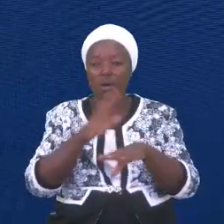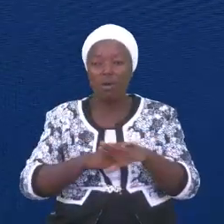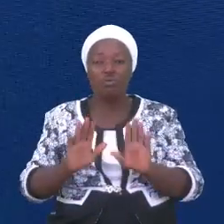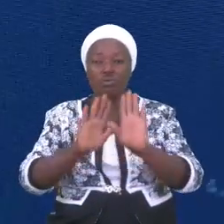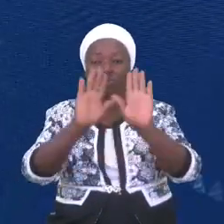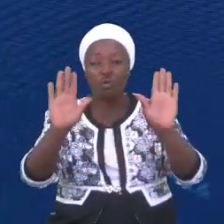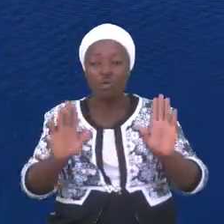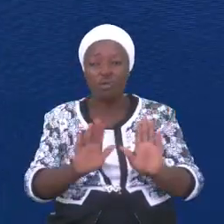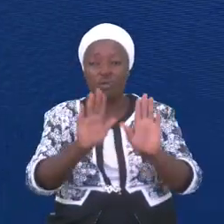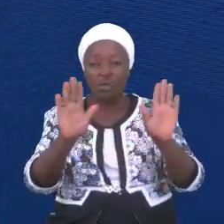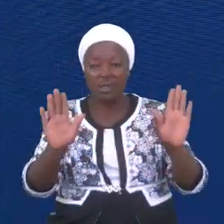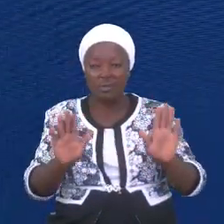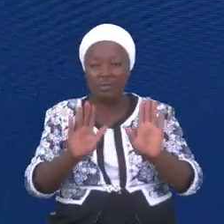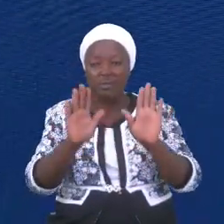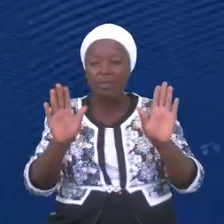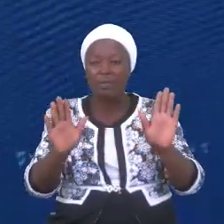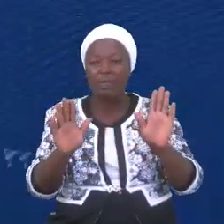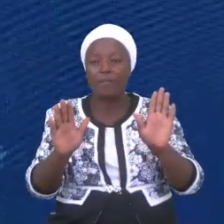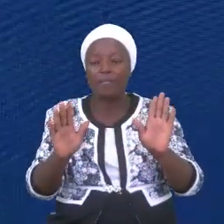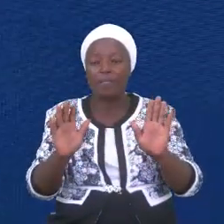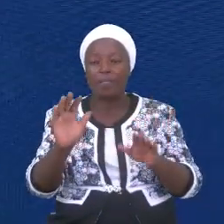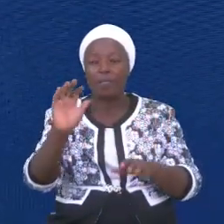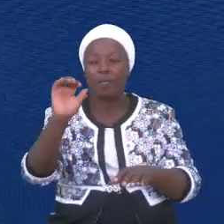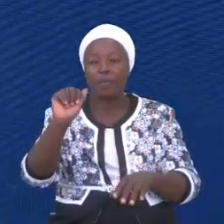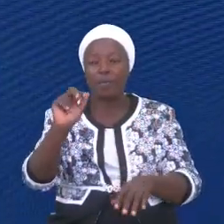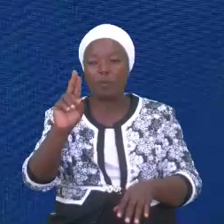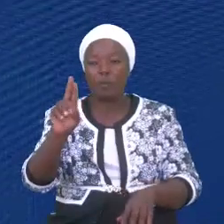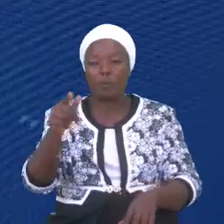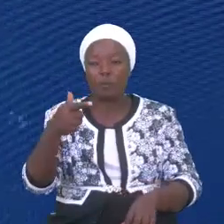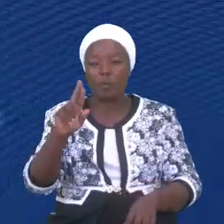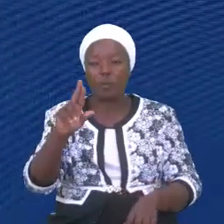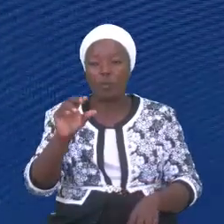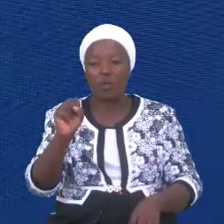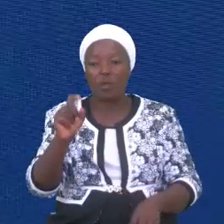August 7, 2022.